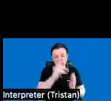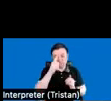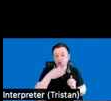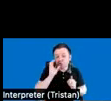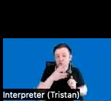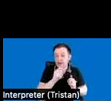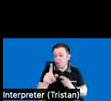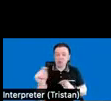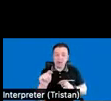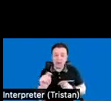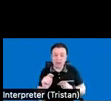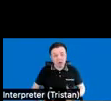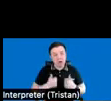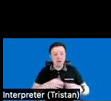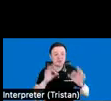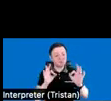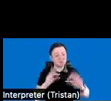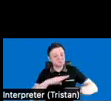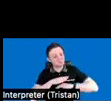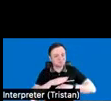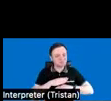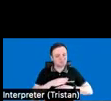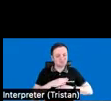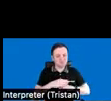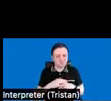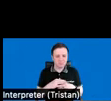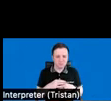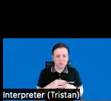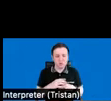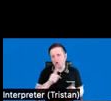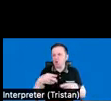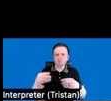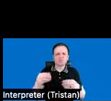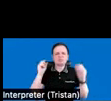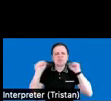is pretty good. Go fold some towels, you know.